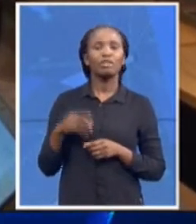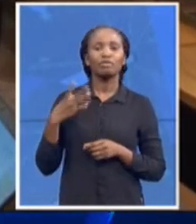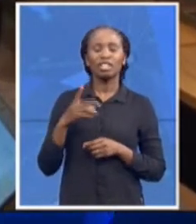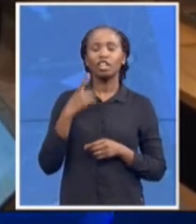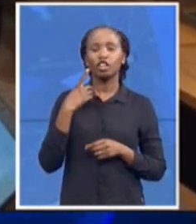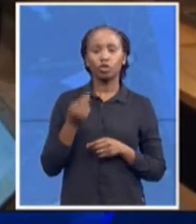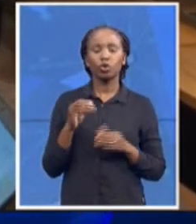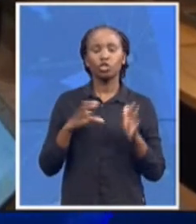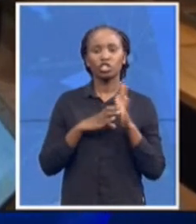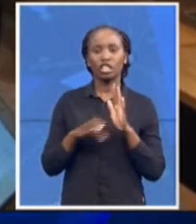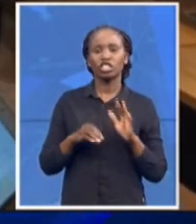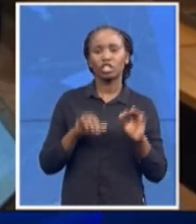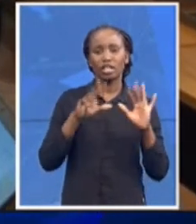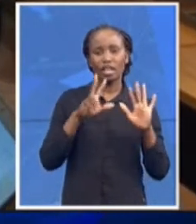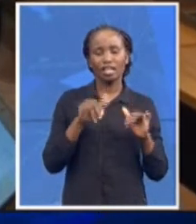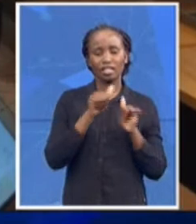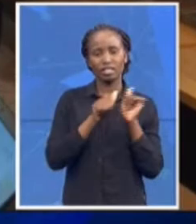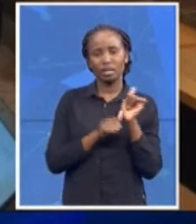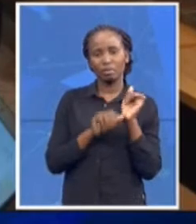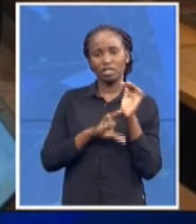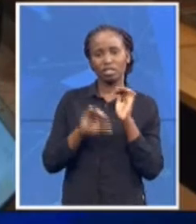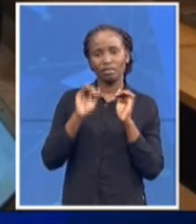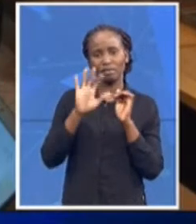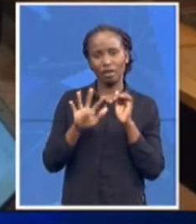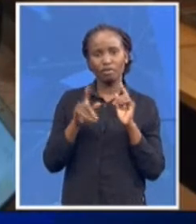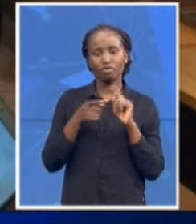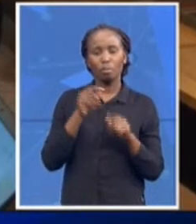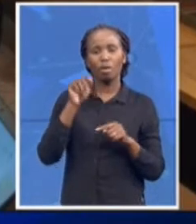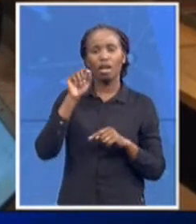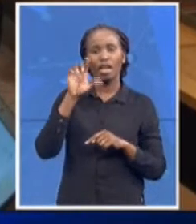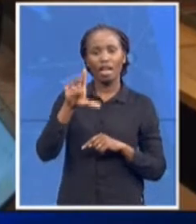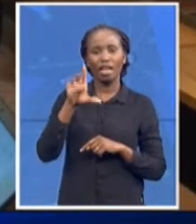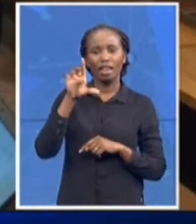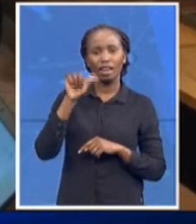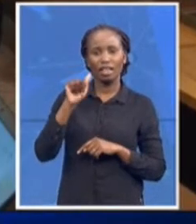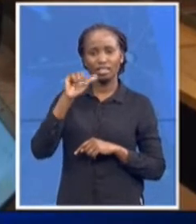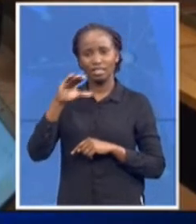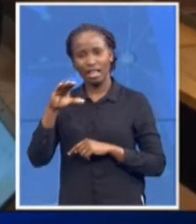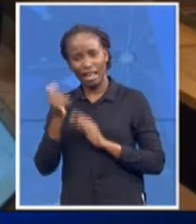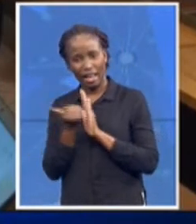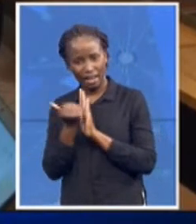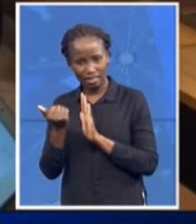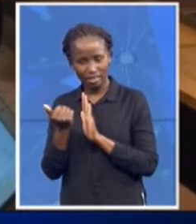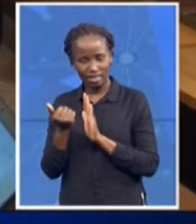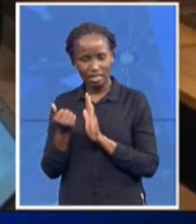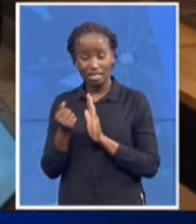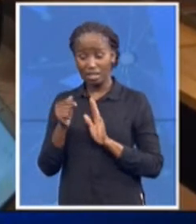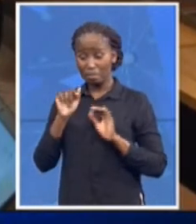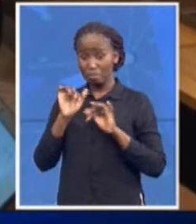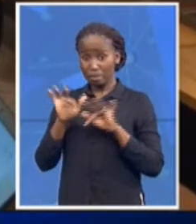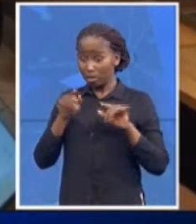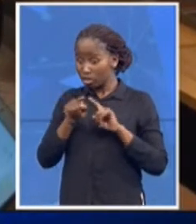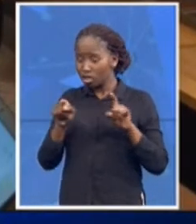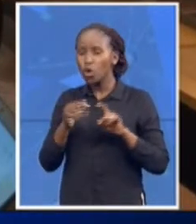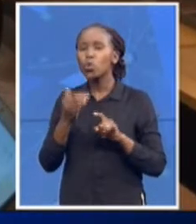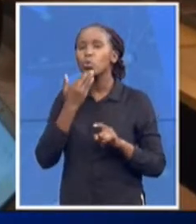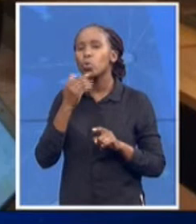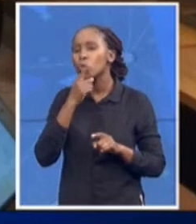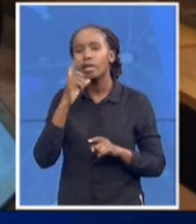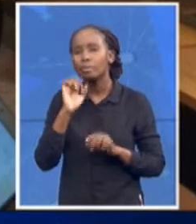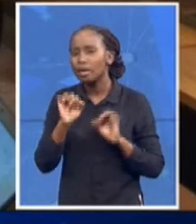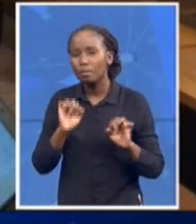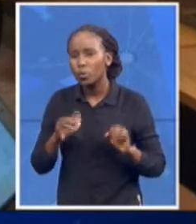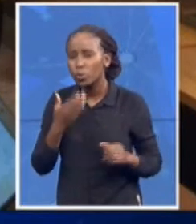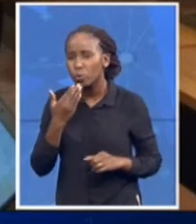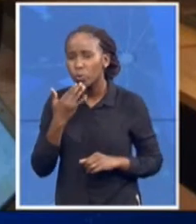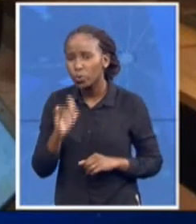the NAC Act. Who are these members and how they in contravention of the Act?